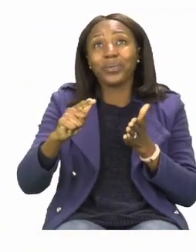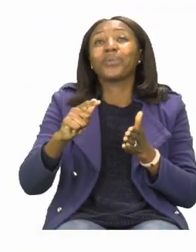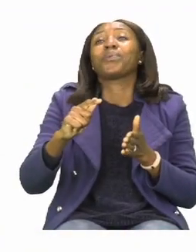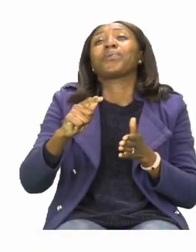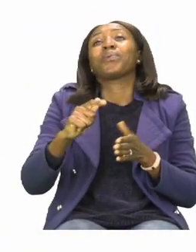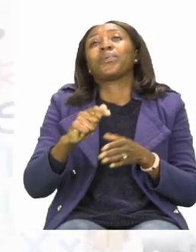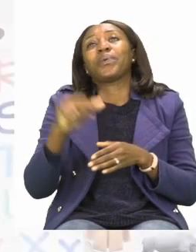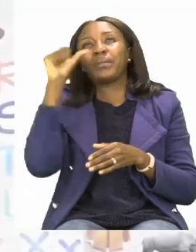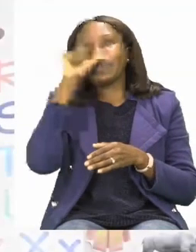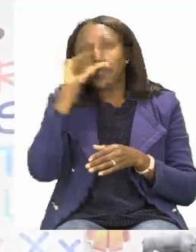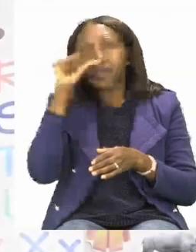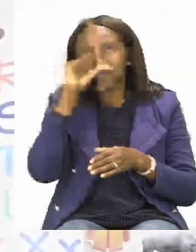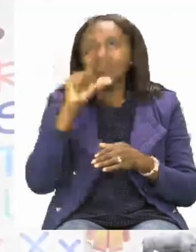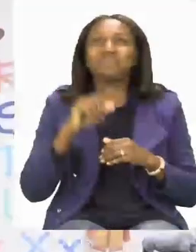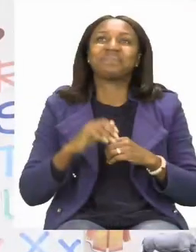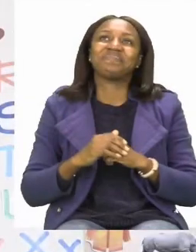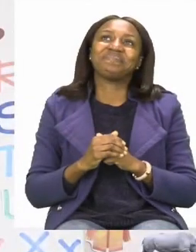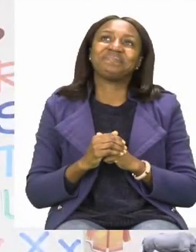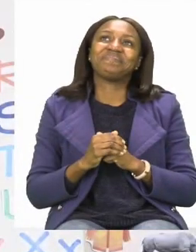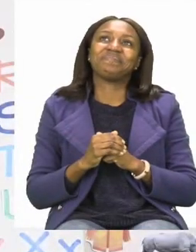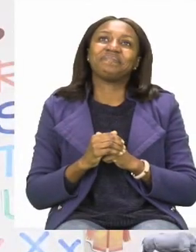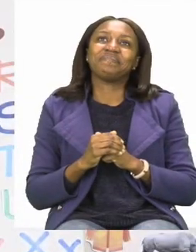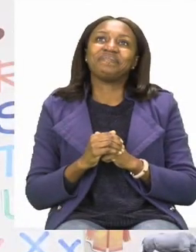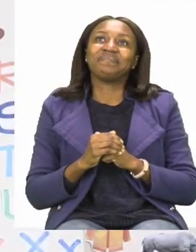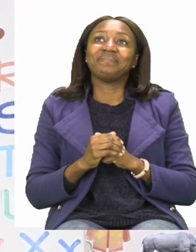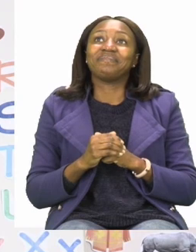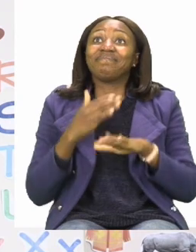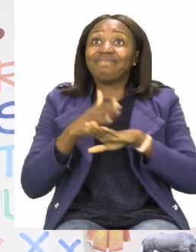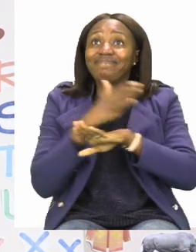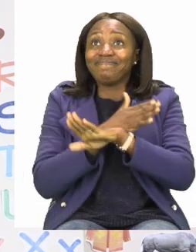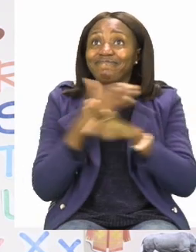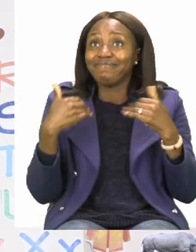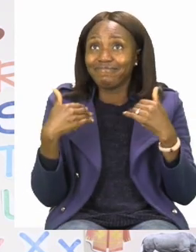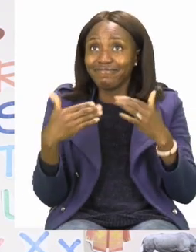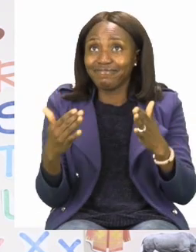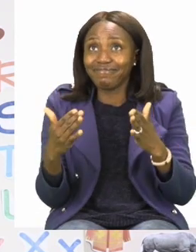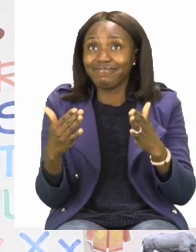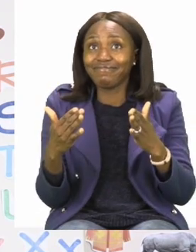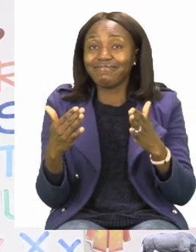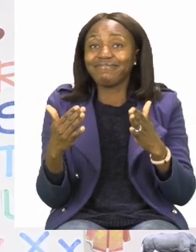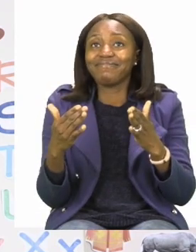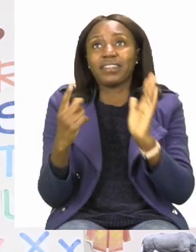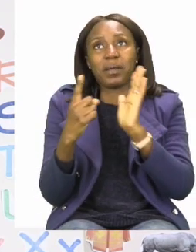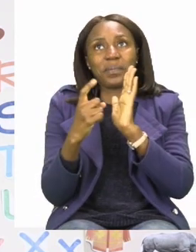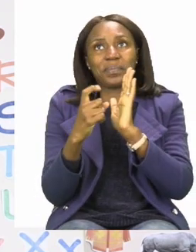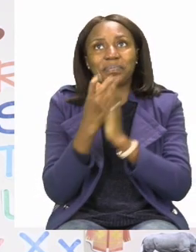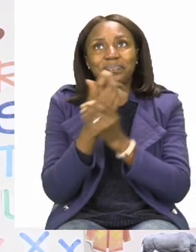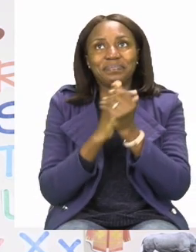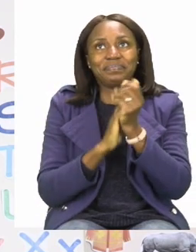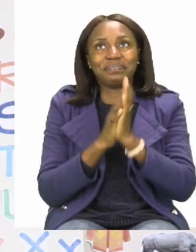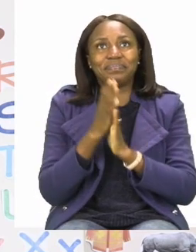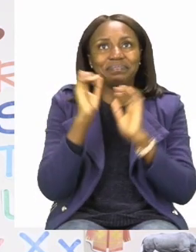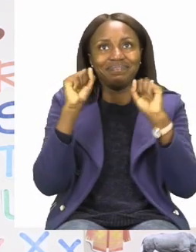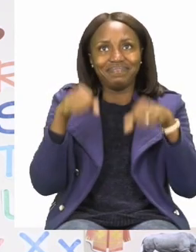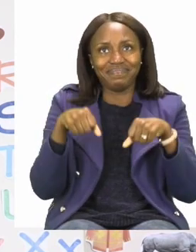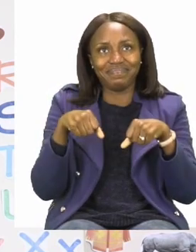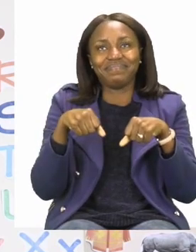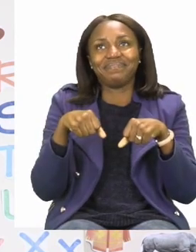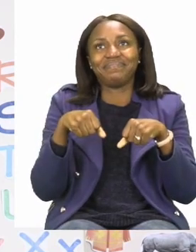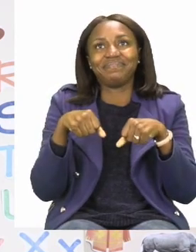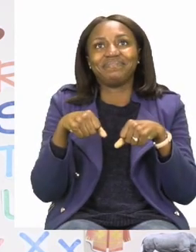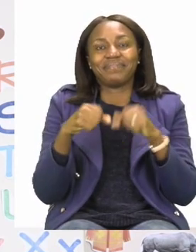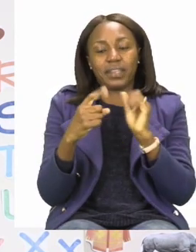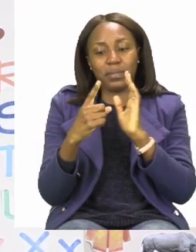properties. And before we get into any lessons, boys and girls, we know that we need to sanitize. So let us take our